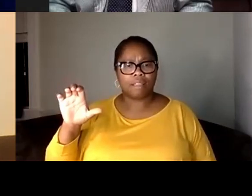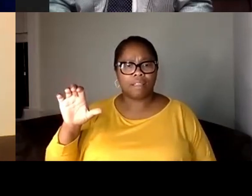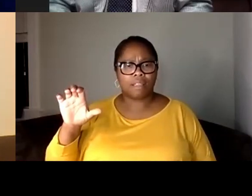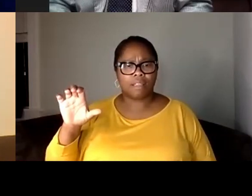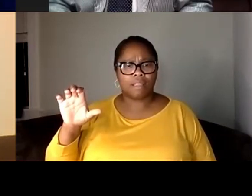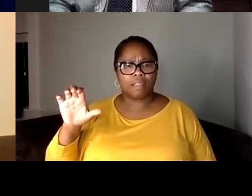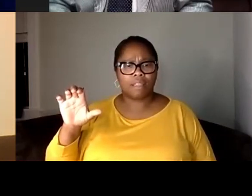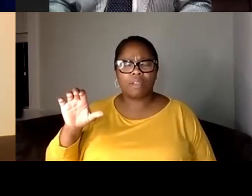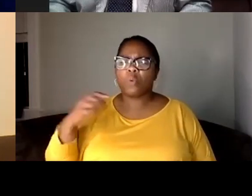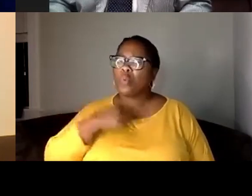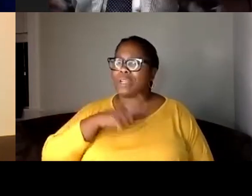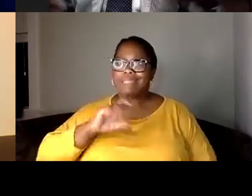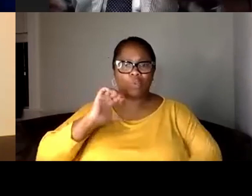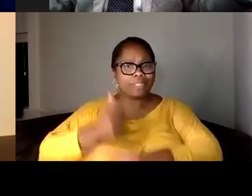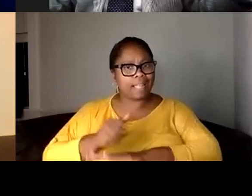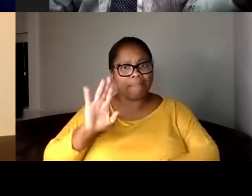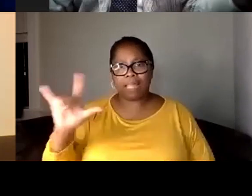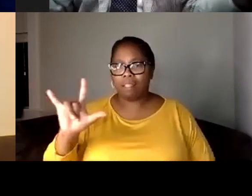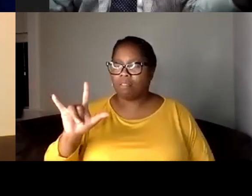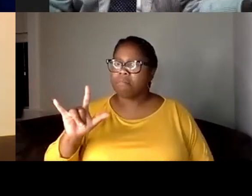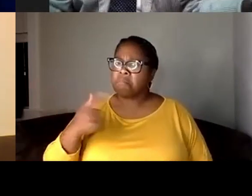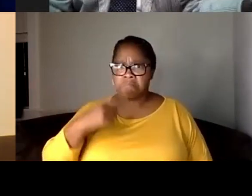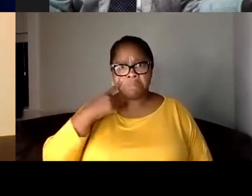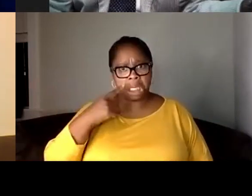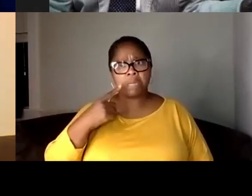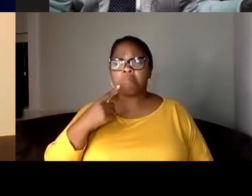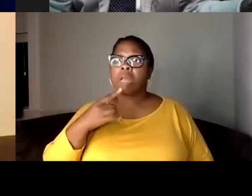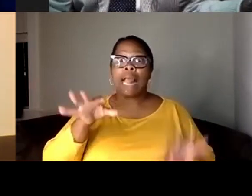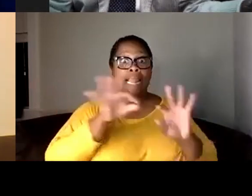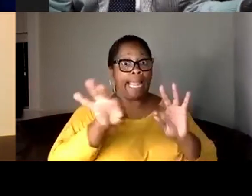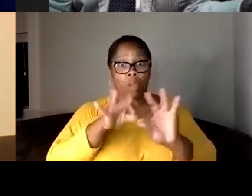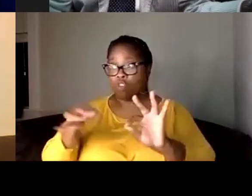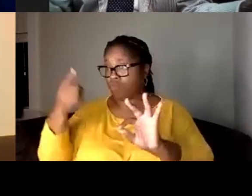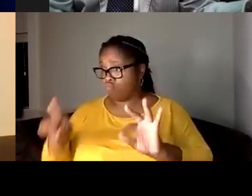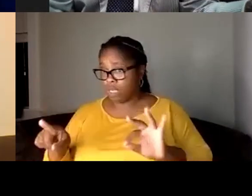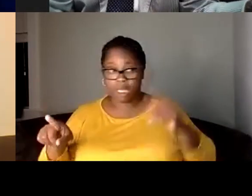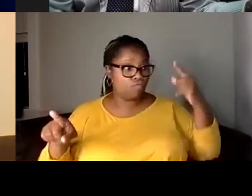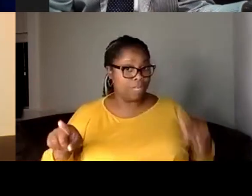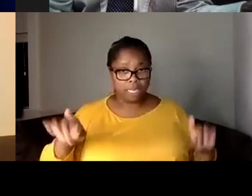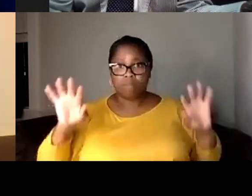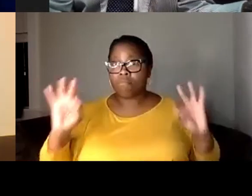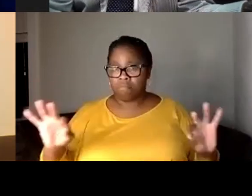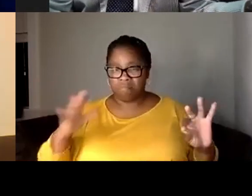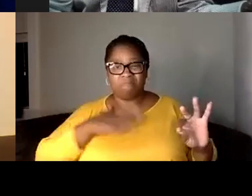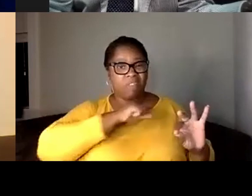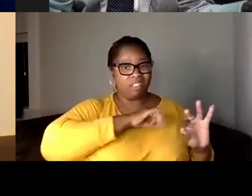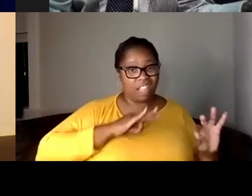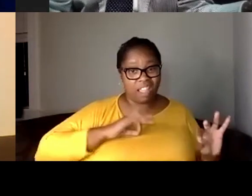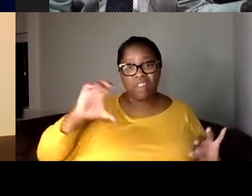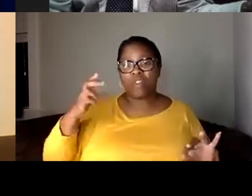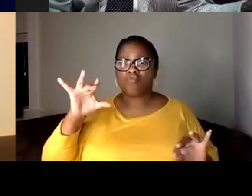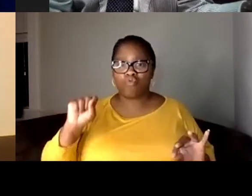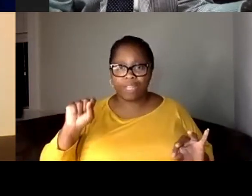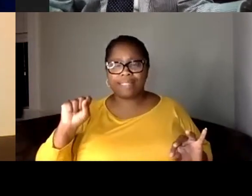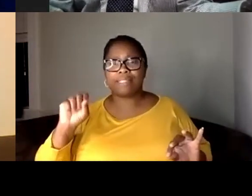if we set the bill, we agree on, I think we're in agreement with language. We've done a lot of work. My staffer, Chris Morales, has done a yeoman's job and